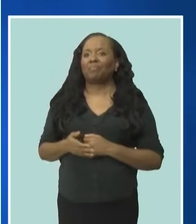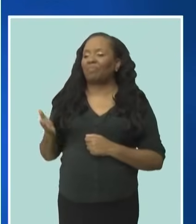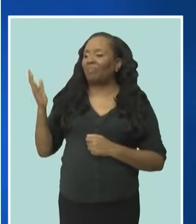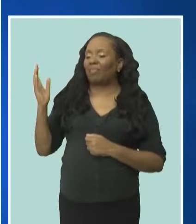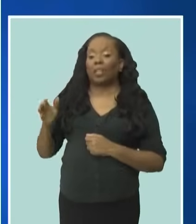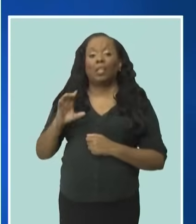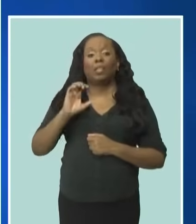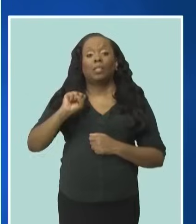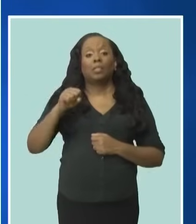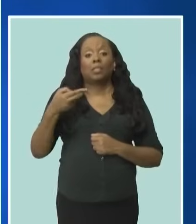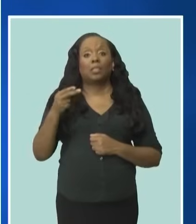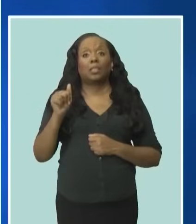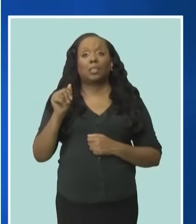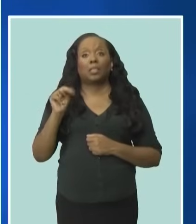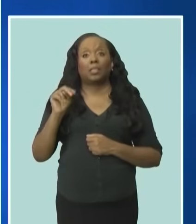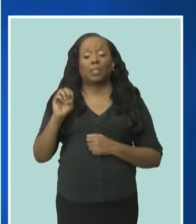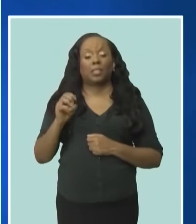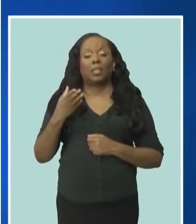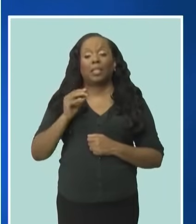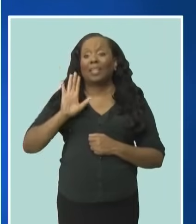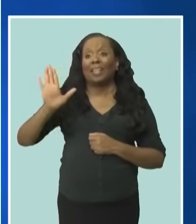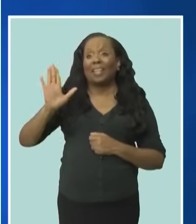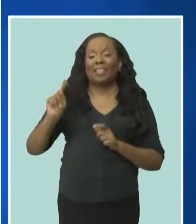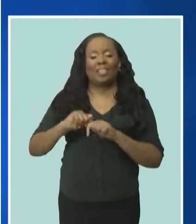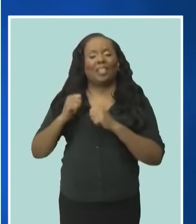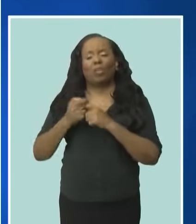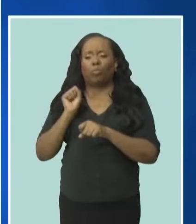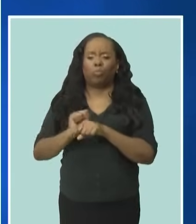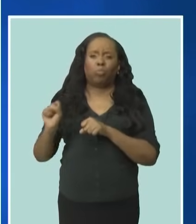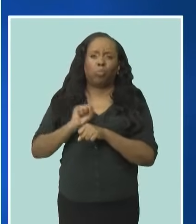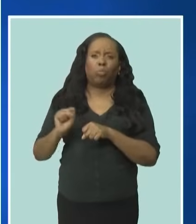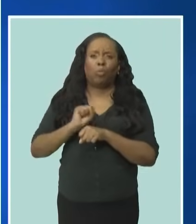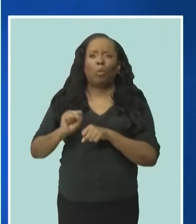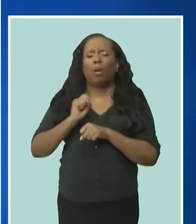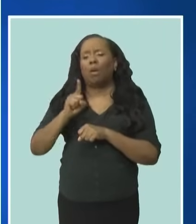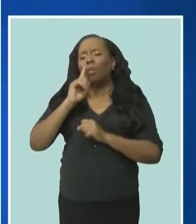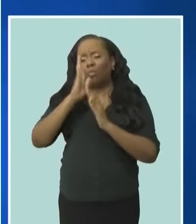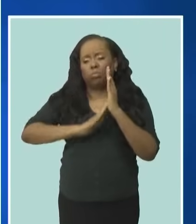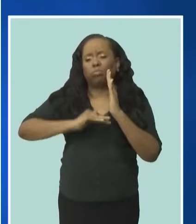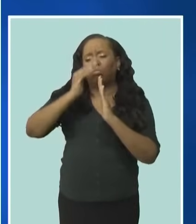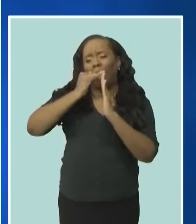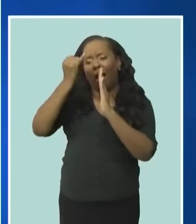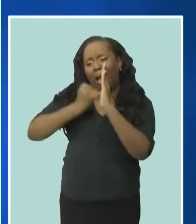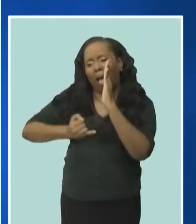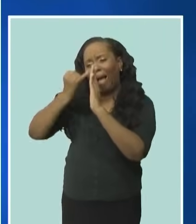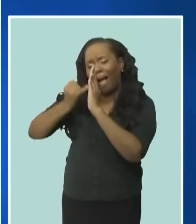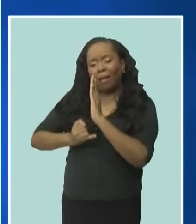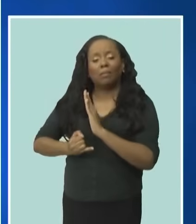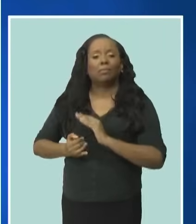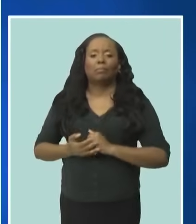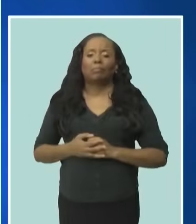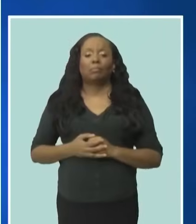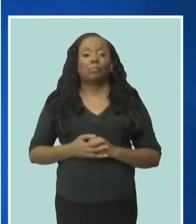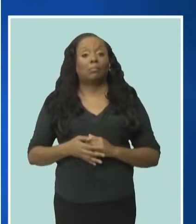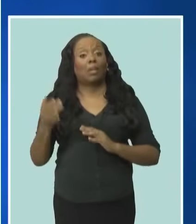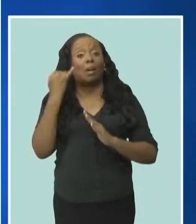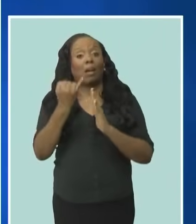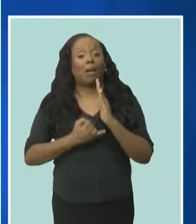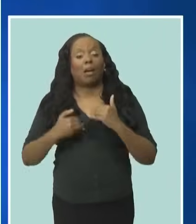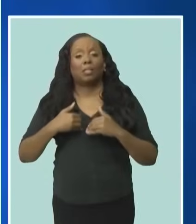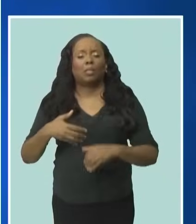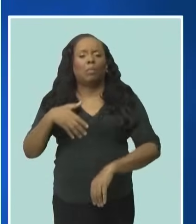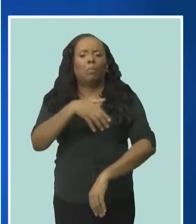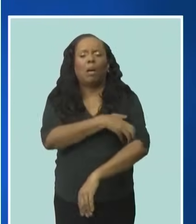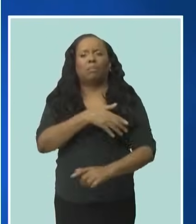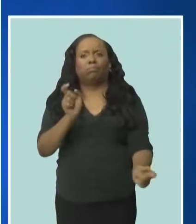their vision, passion, and countless hours into bringing this masterpiece to life. Art has the power to transform spaces,